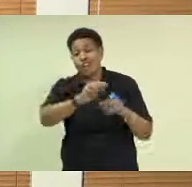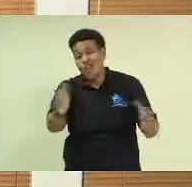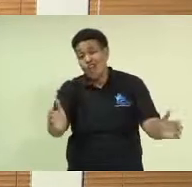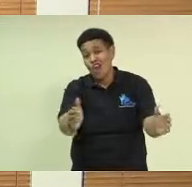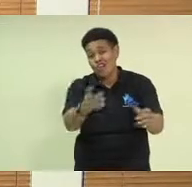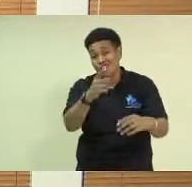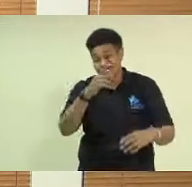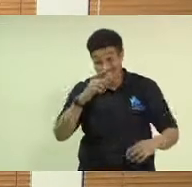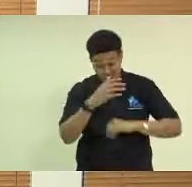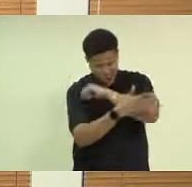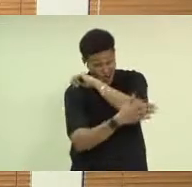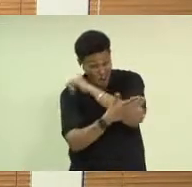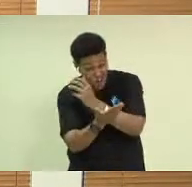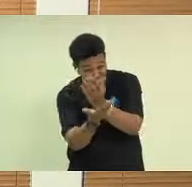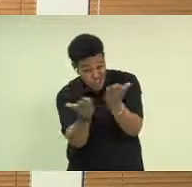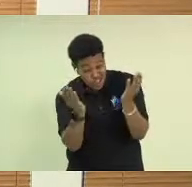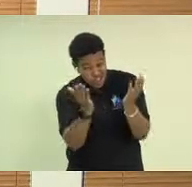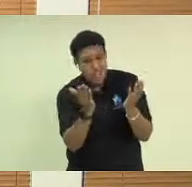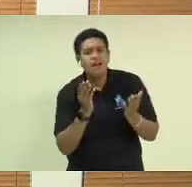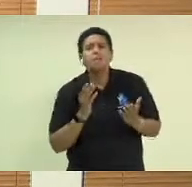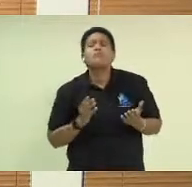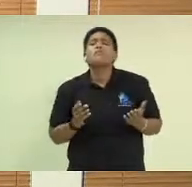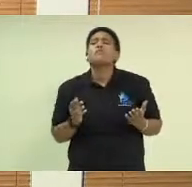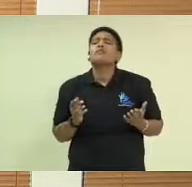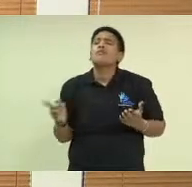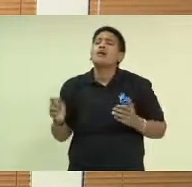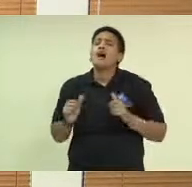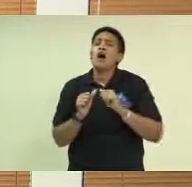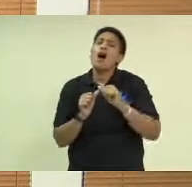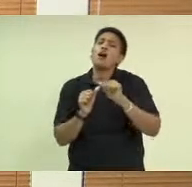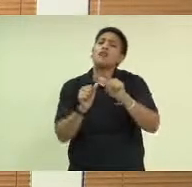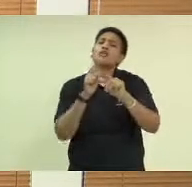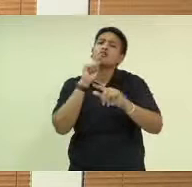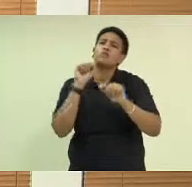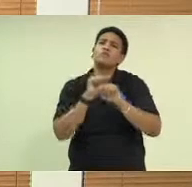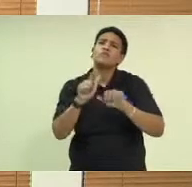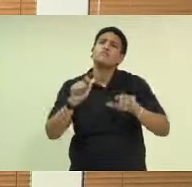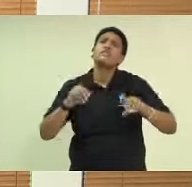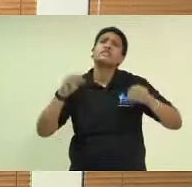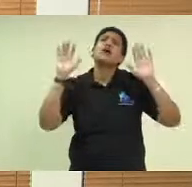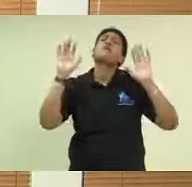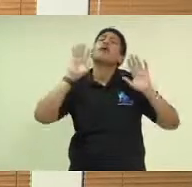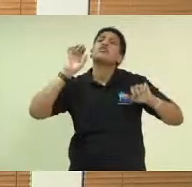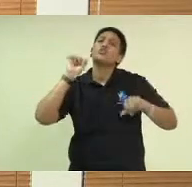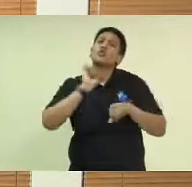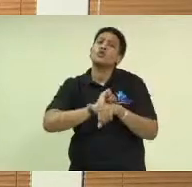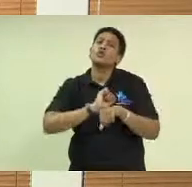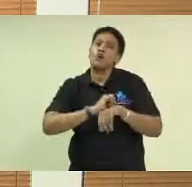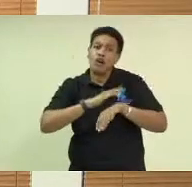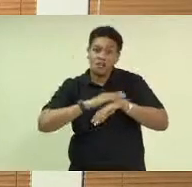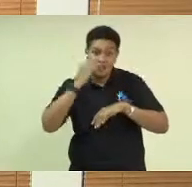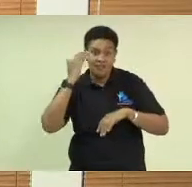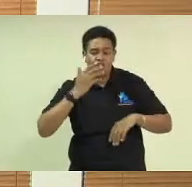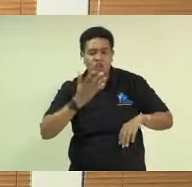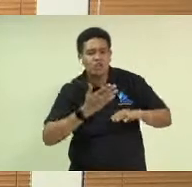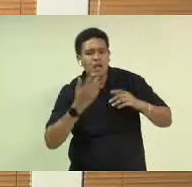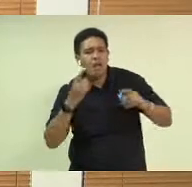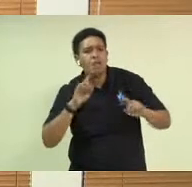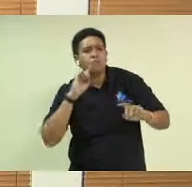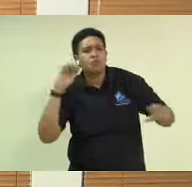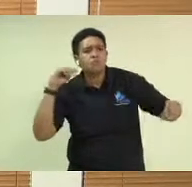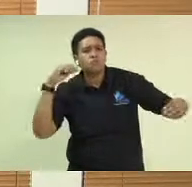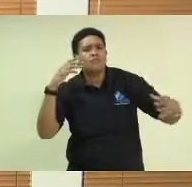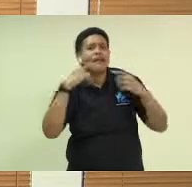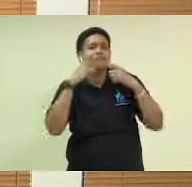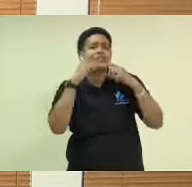as a country, them as they continue to make the sacrifices, to work on the front line, to provide